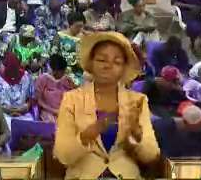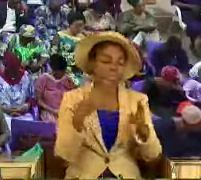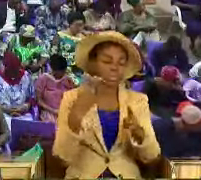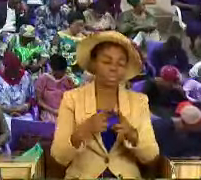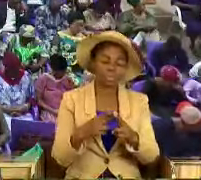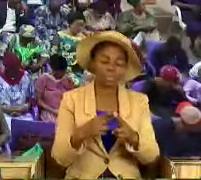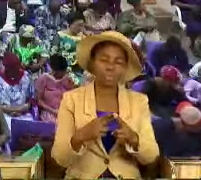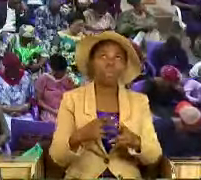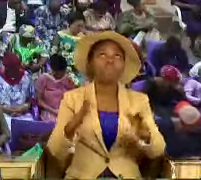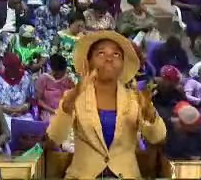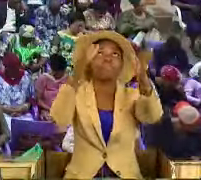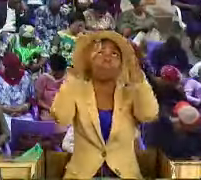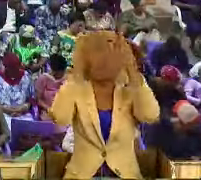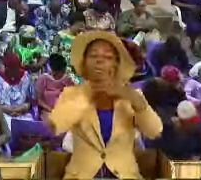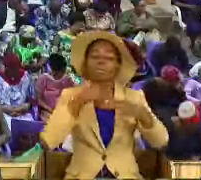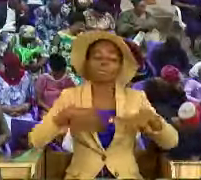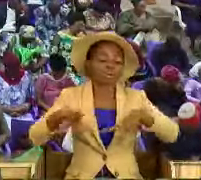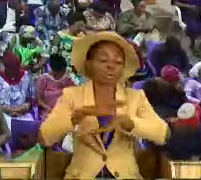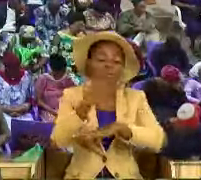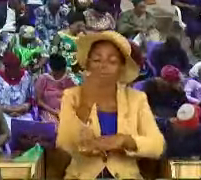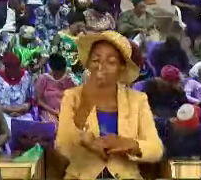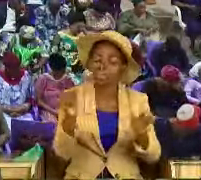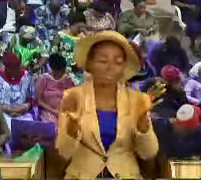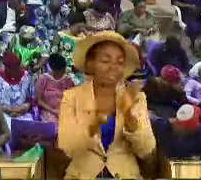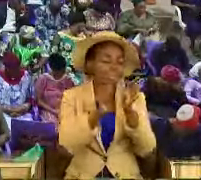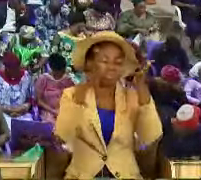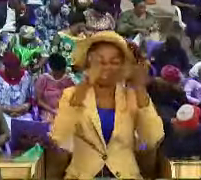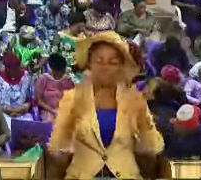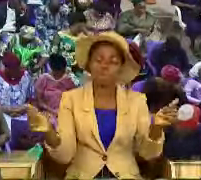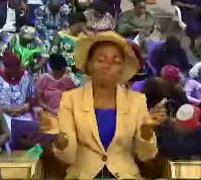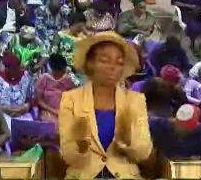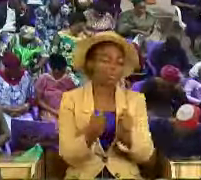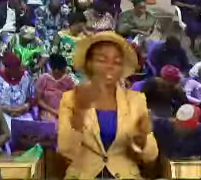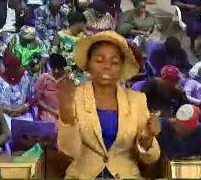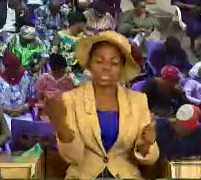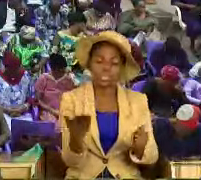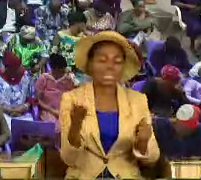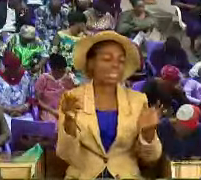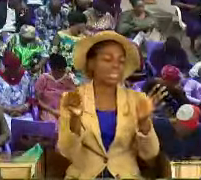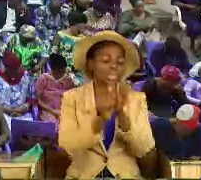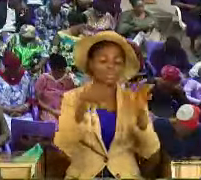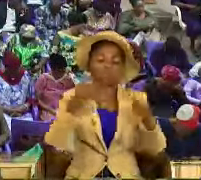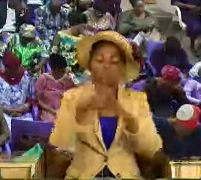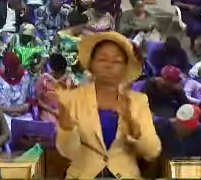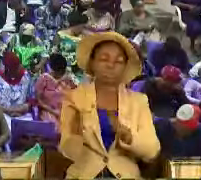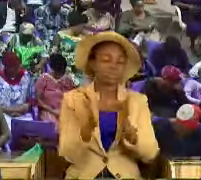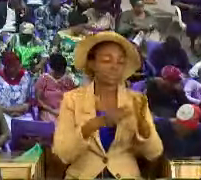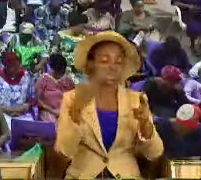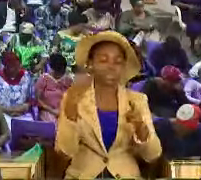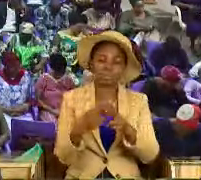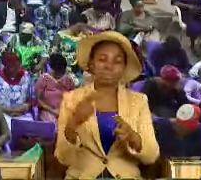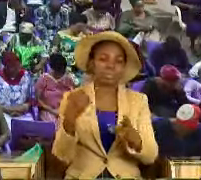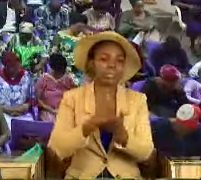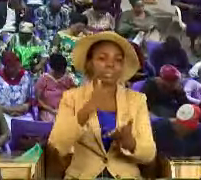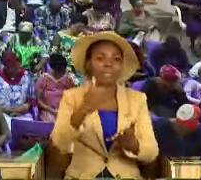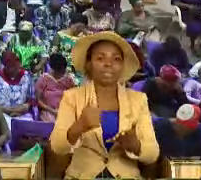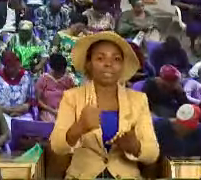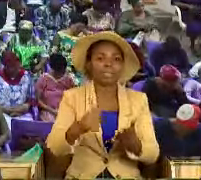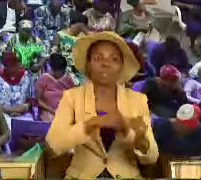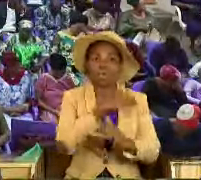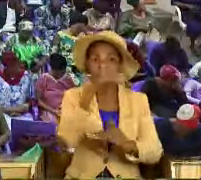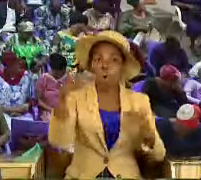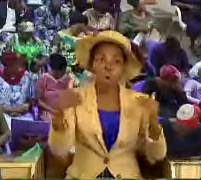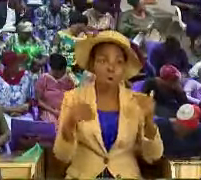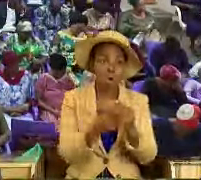testifiers and the testimonies with the blood of Jesus and all your children that are connected to this